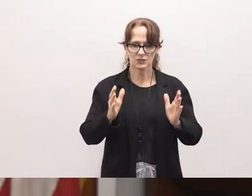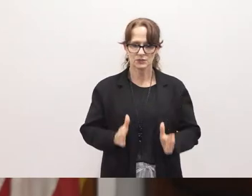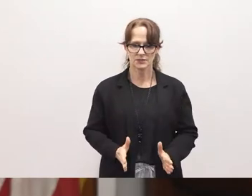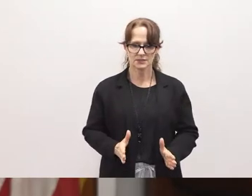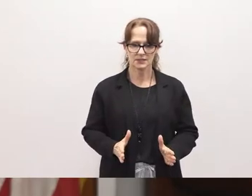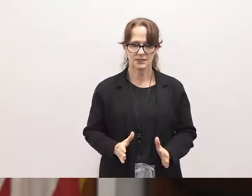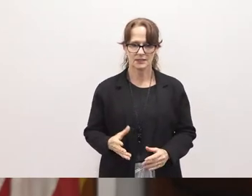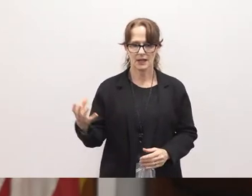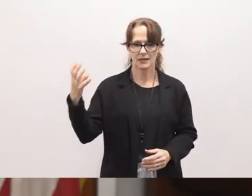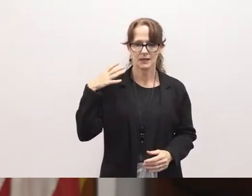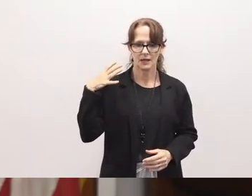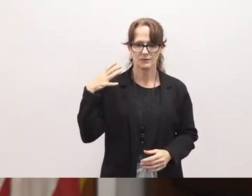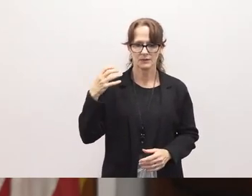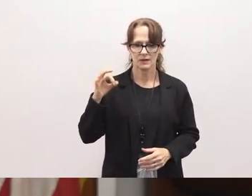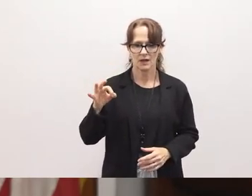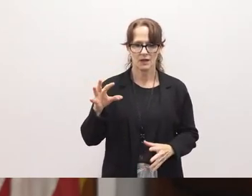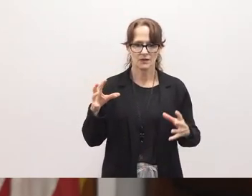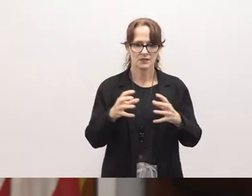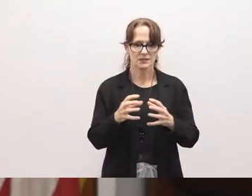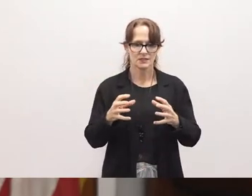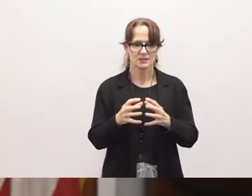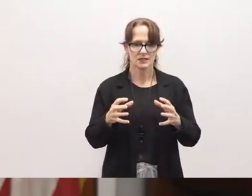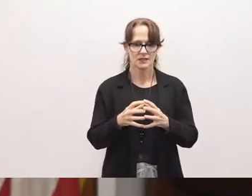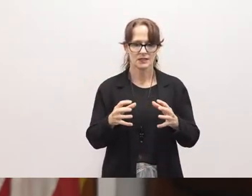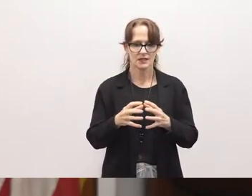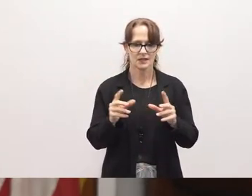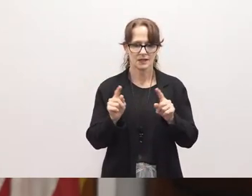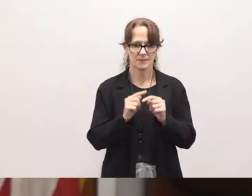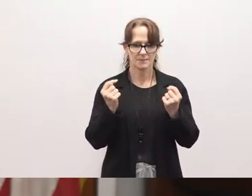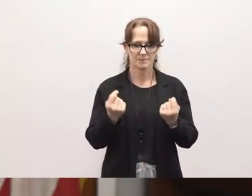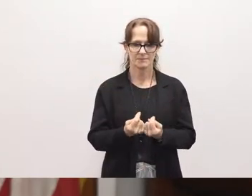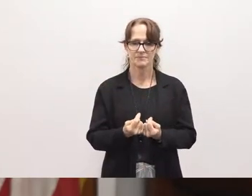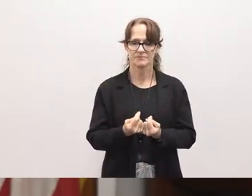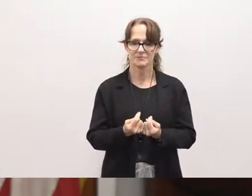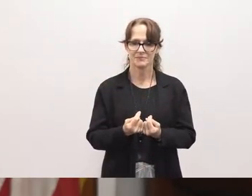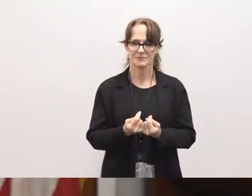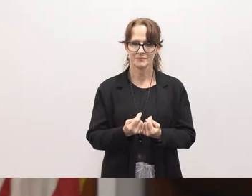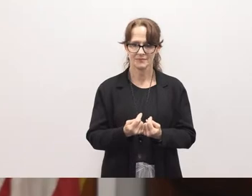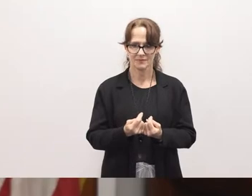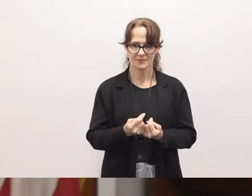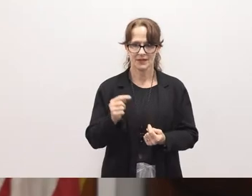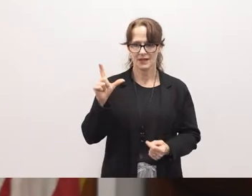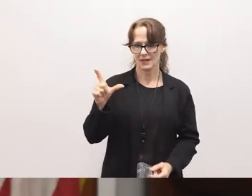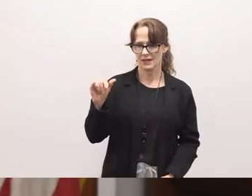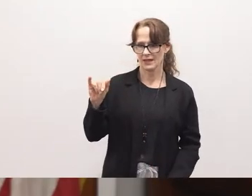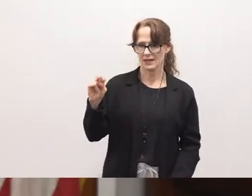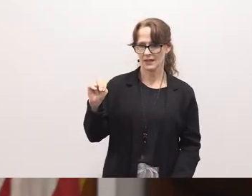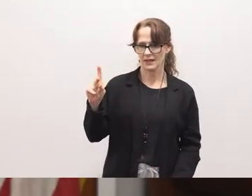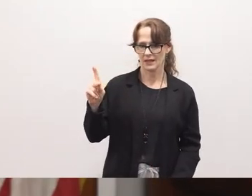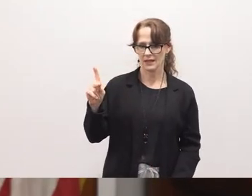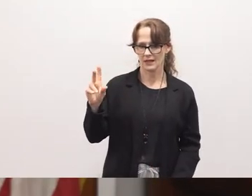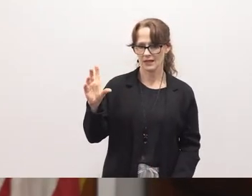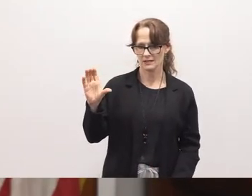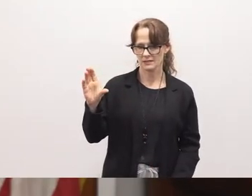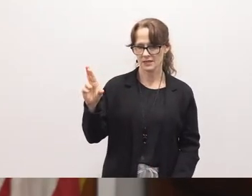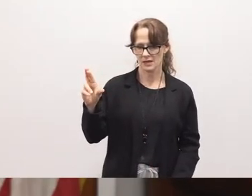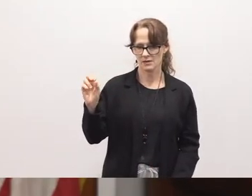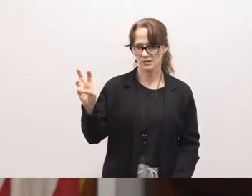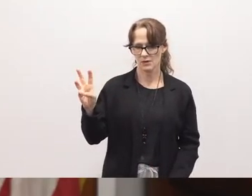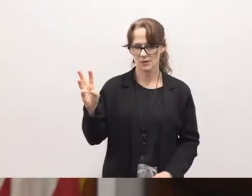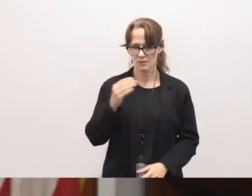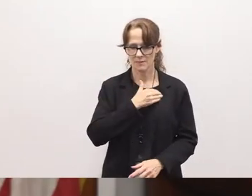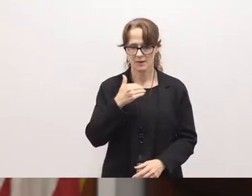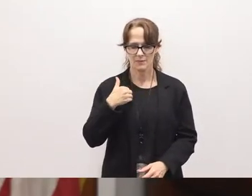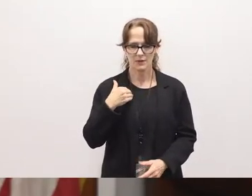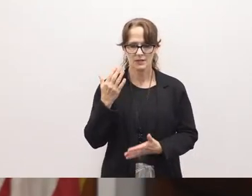also captain and coach of the softball team, and a link crew. member. A couple of the